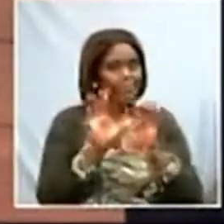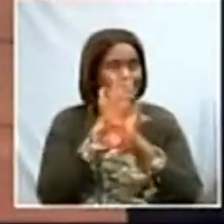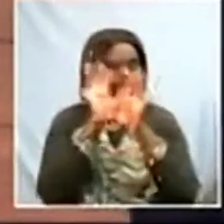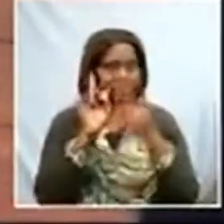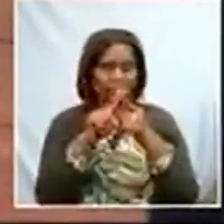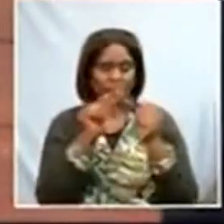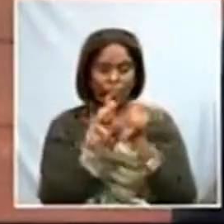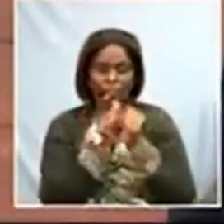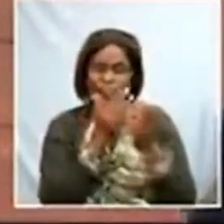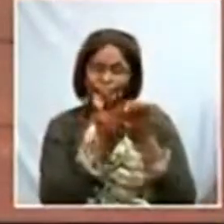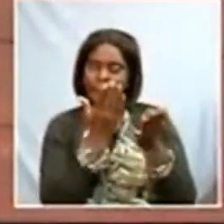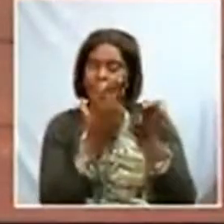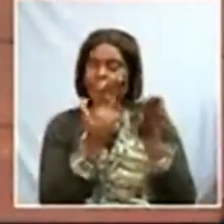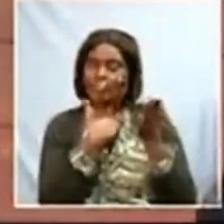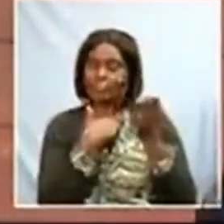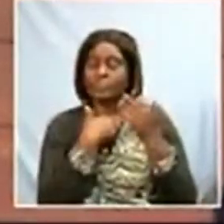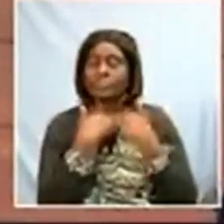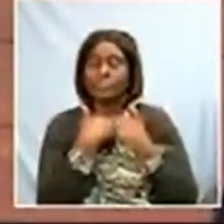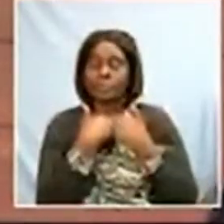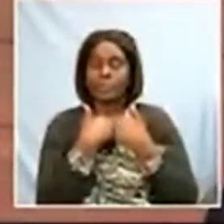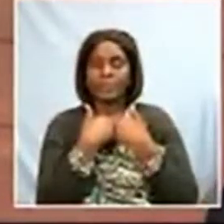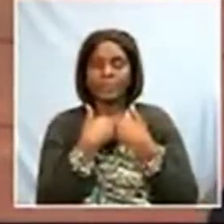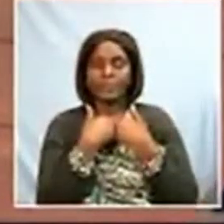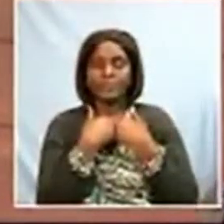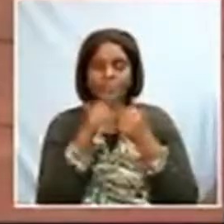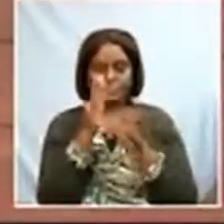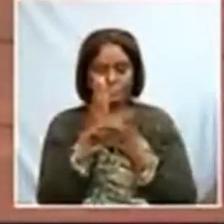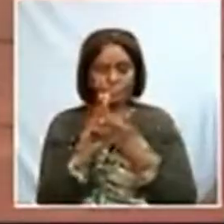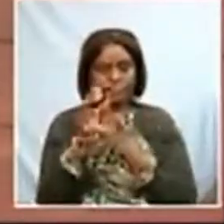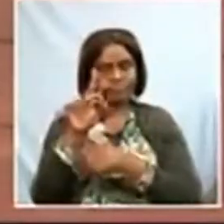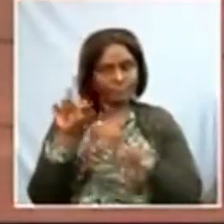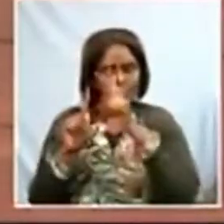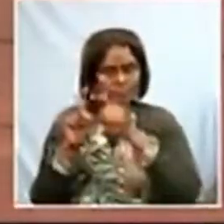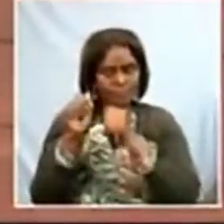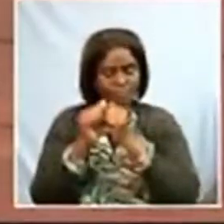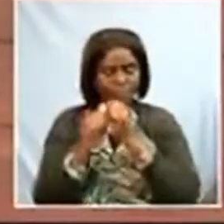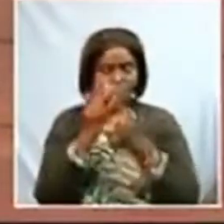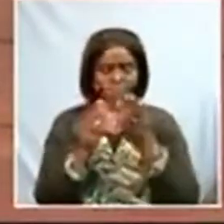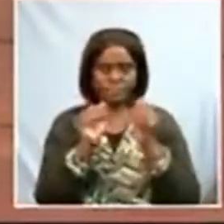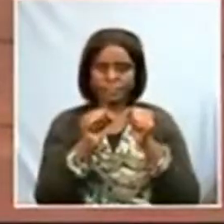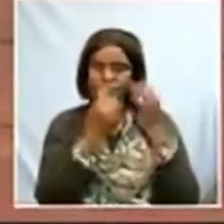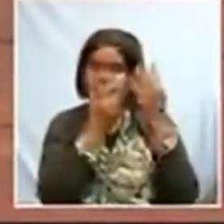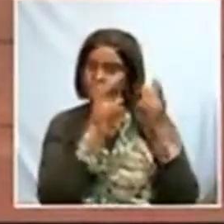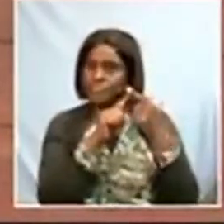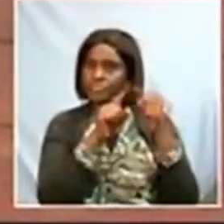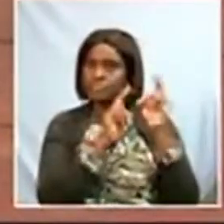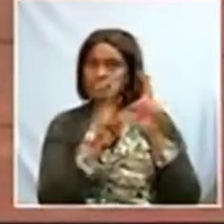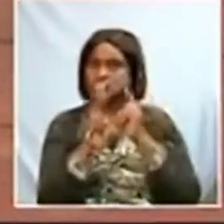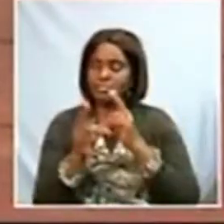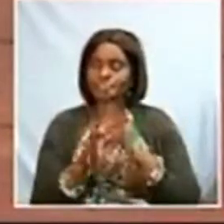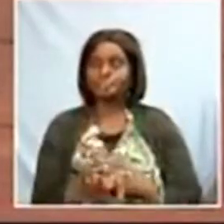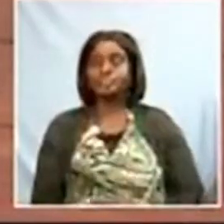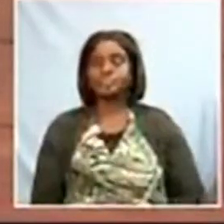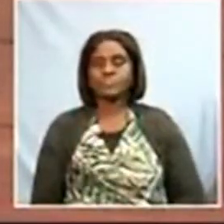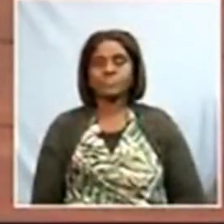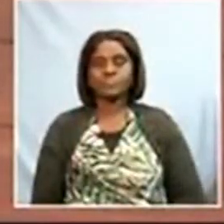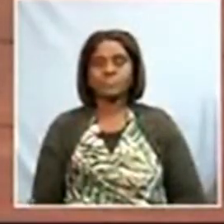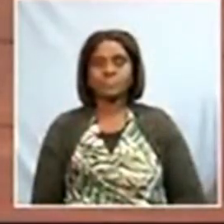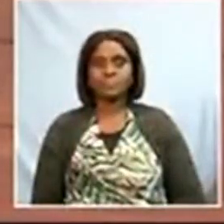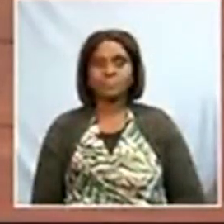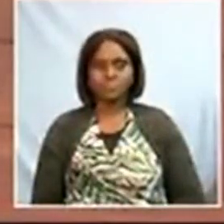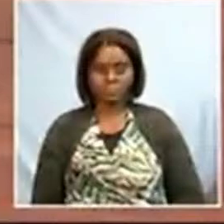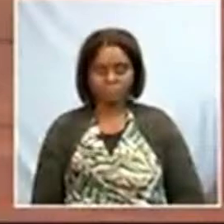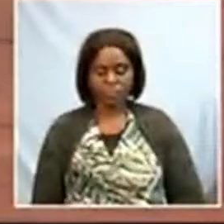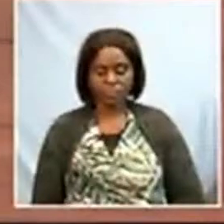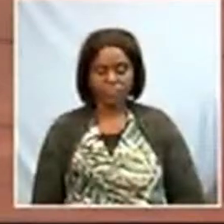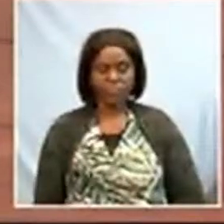but with that maybe I've got some reading questions that maybe they may wish to answer. Yes, sir.